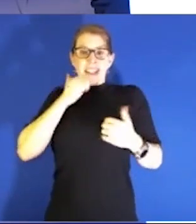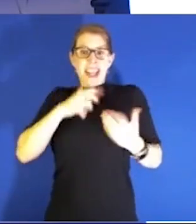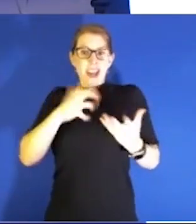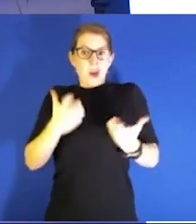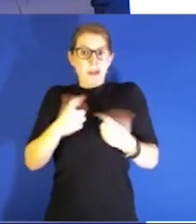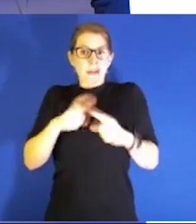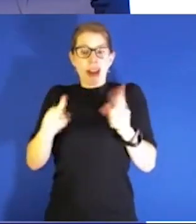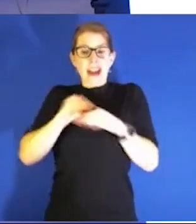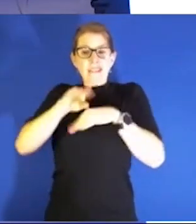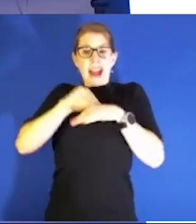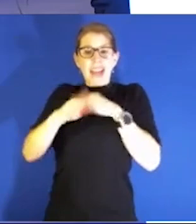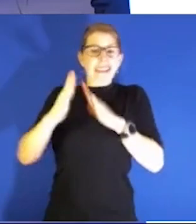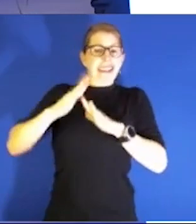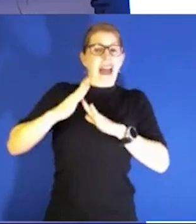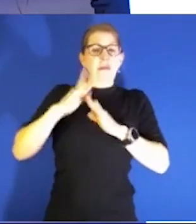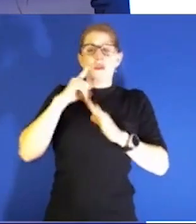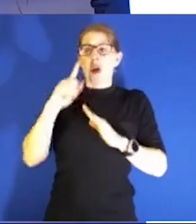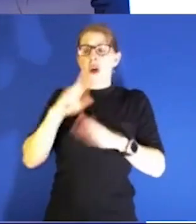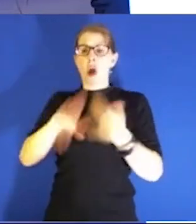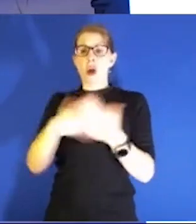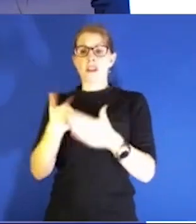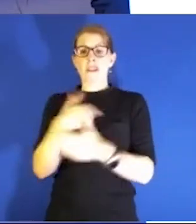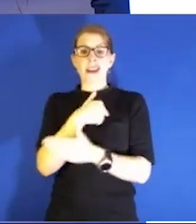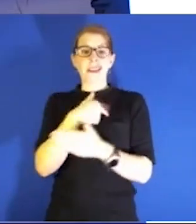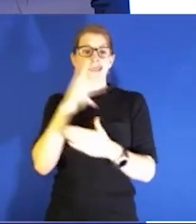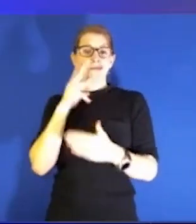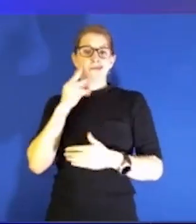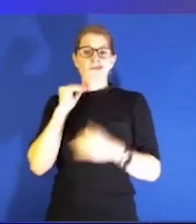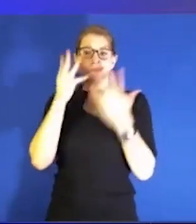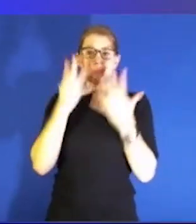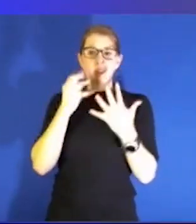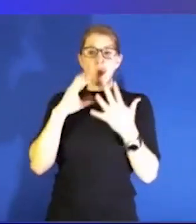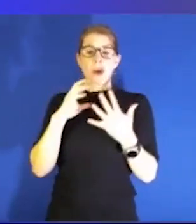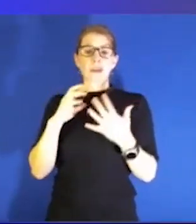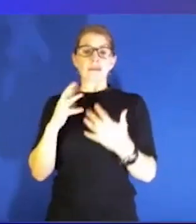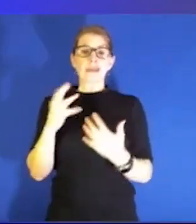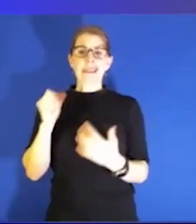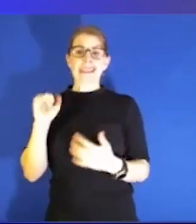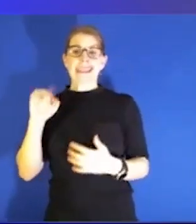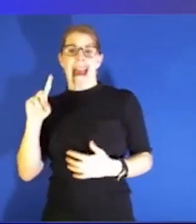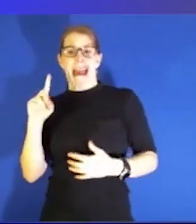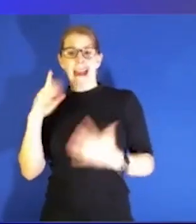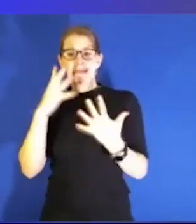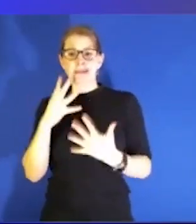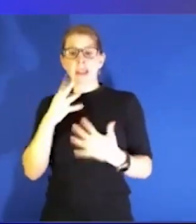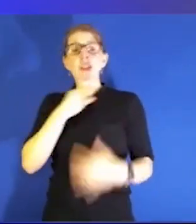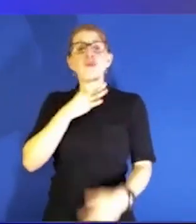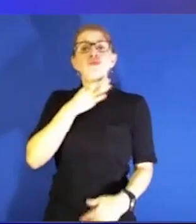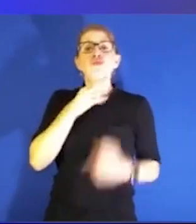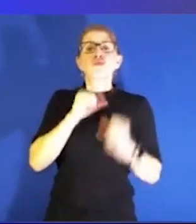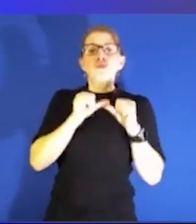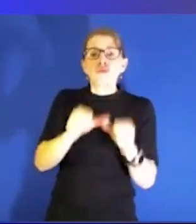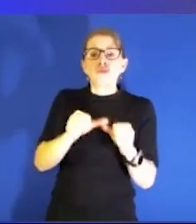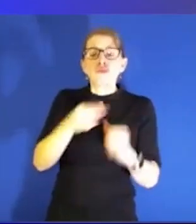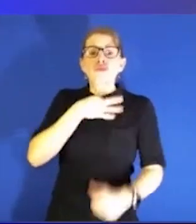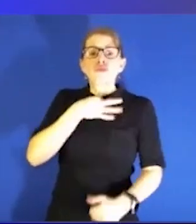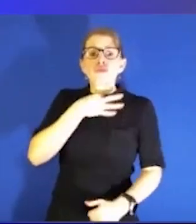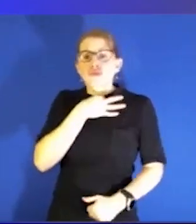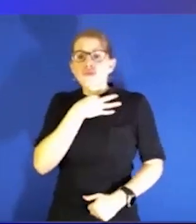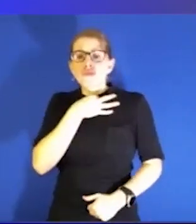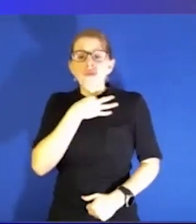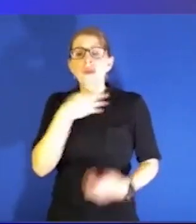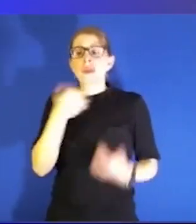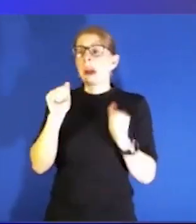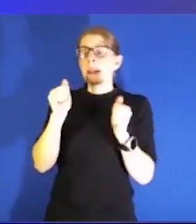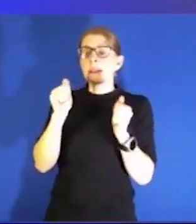handling some type of grief or sadness? Yeah, I think the main thing is to be curious, to keep trying to, again, understand that other person's point